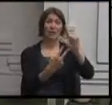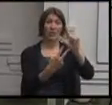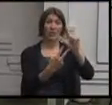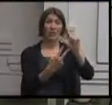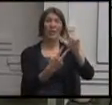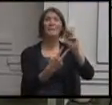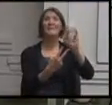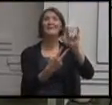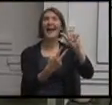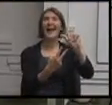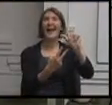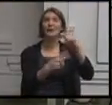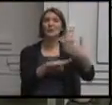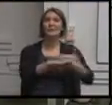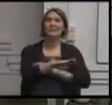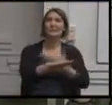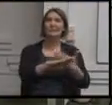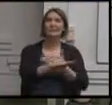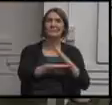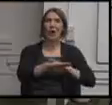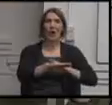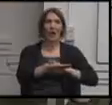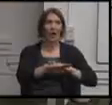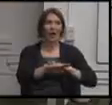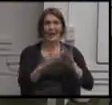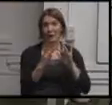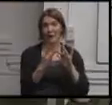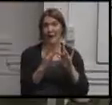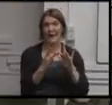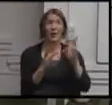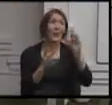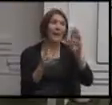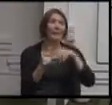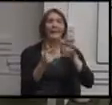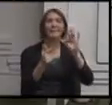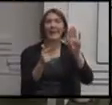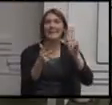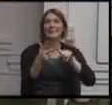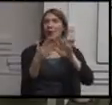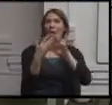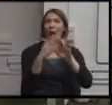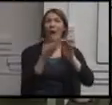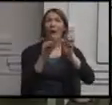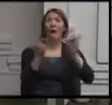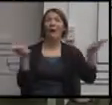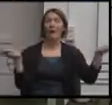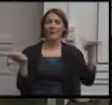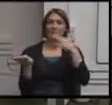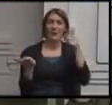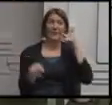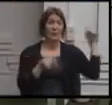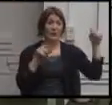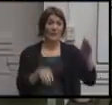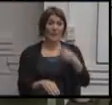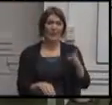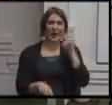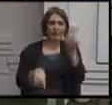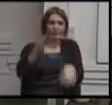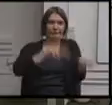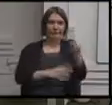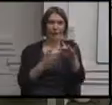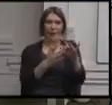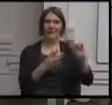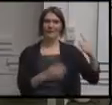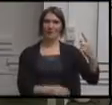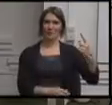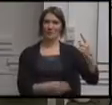program, and that is to enhance our digital presence on our website and for folks who are visiting Brattleboro. We're